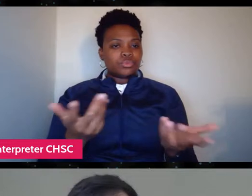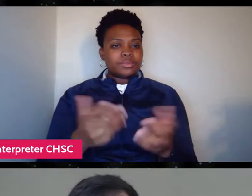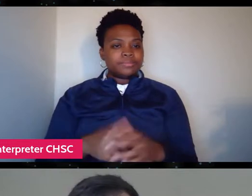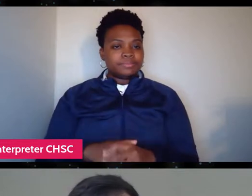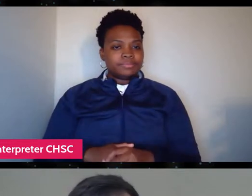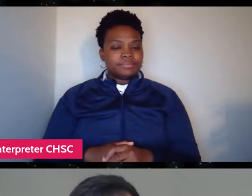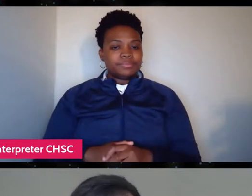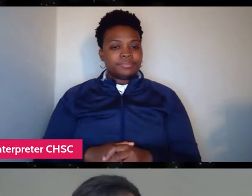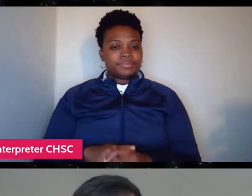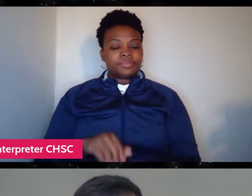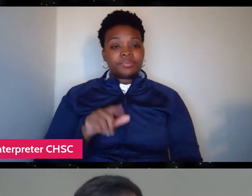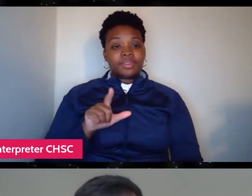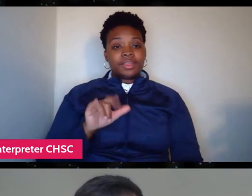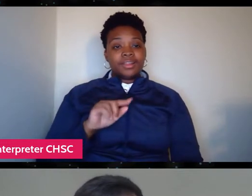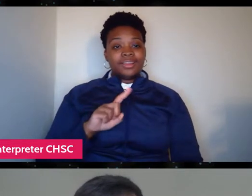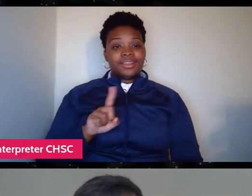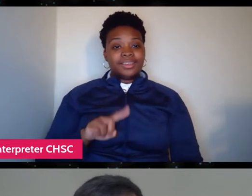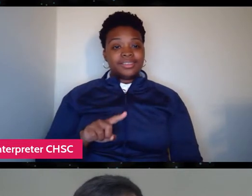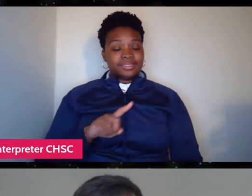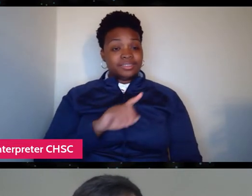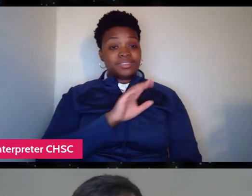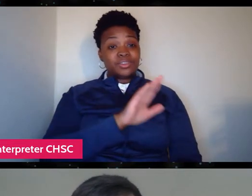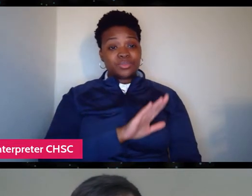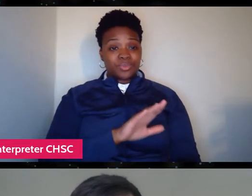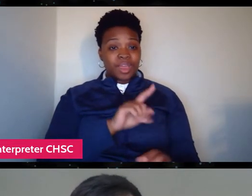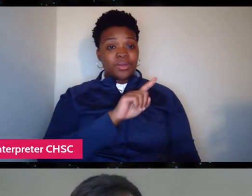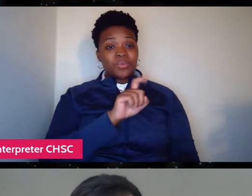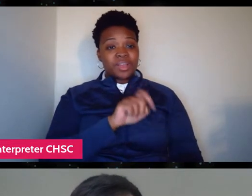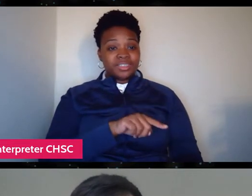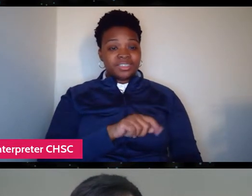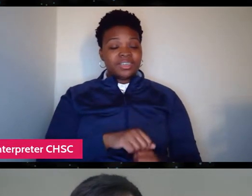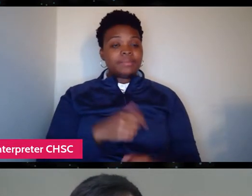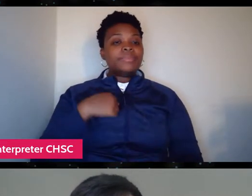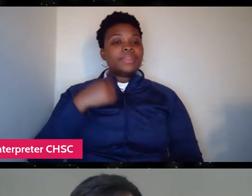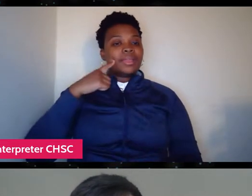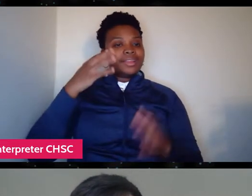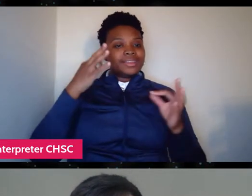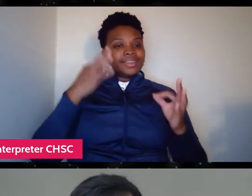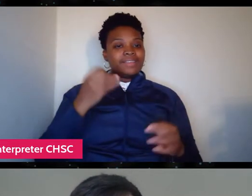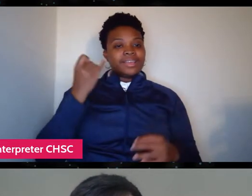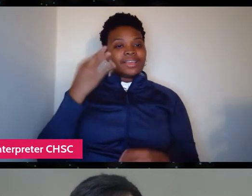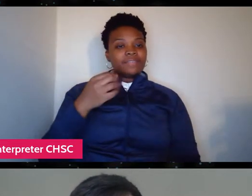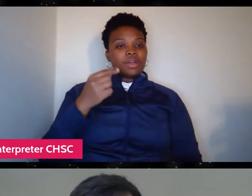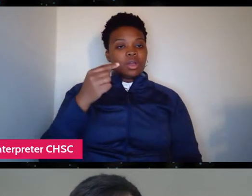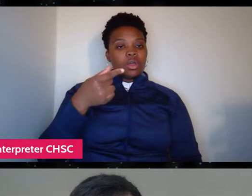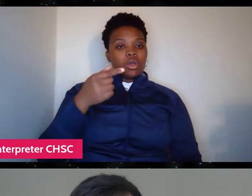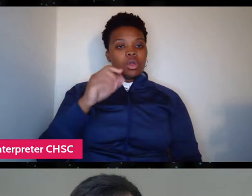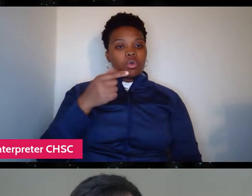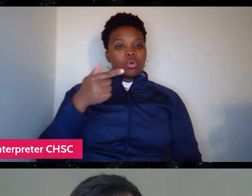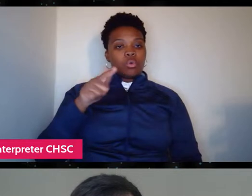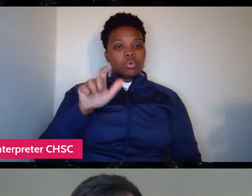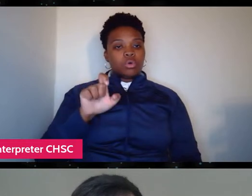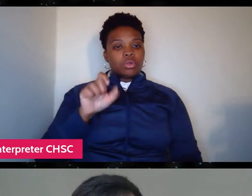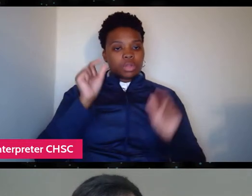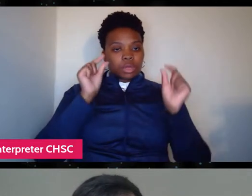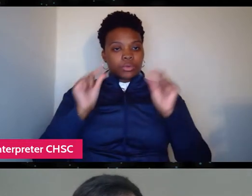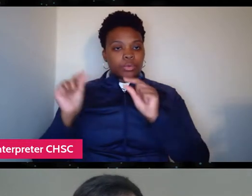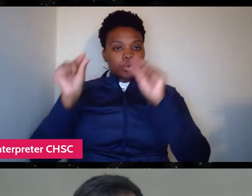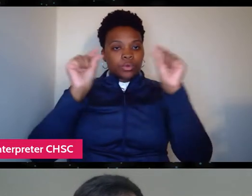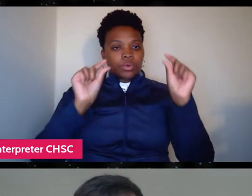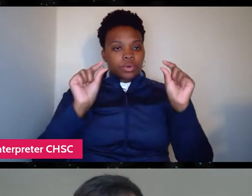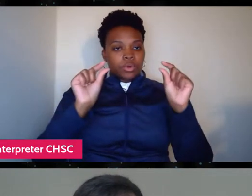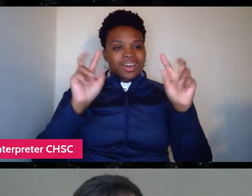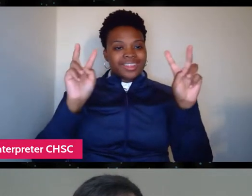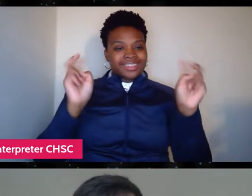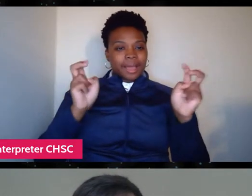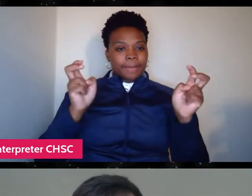It's a great question. I think, you know, definitely if you Google the topic, you'll find